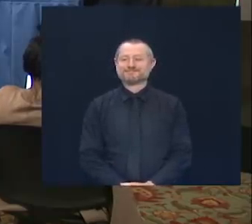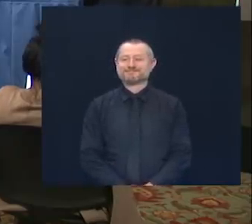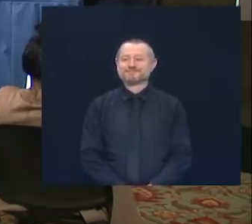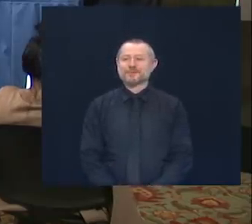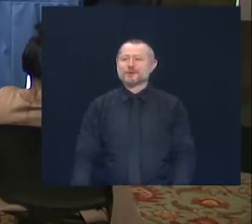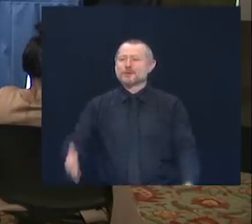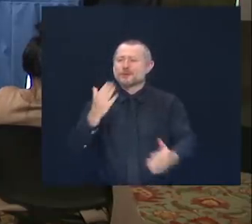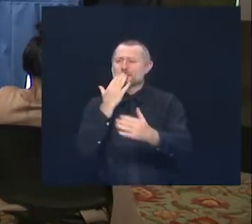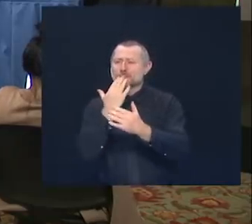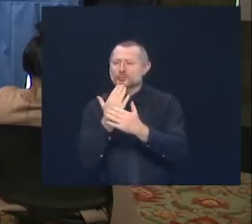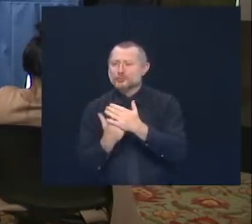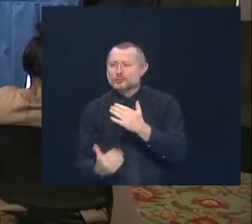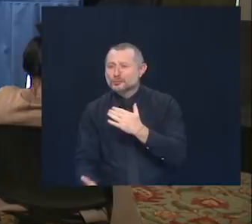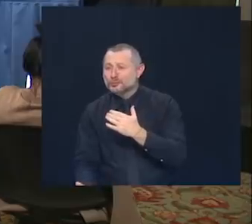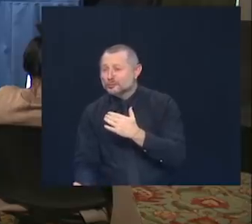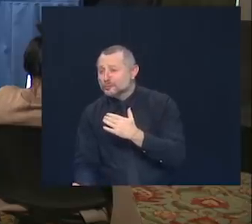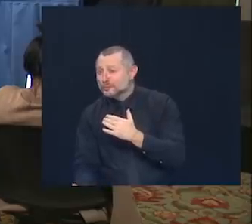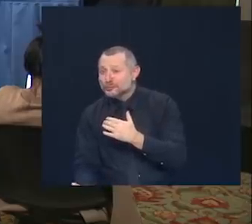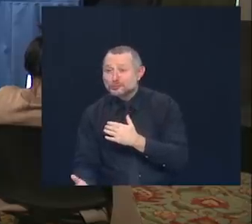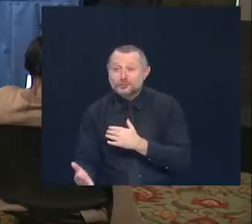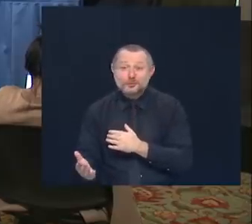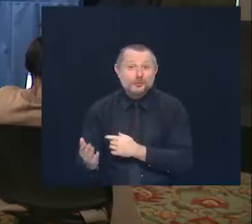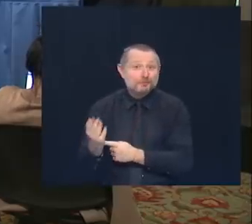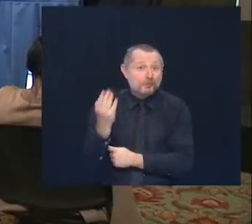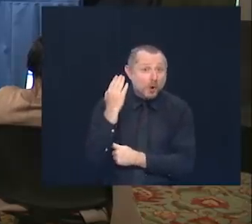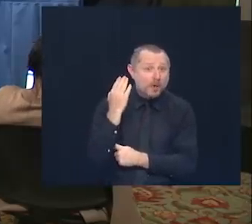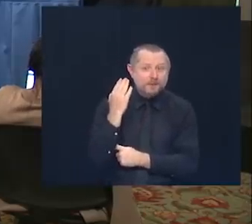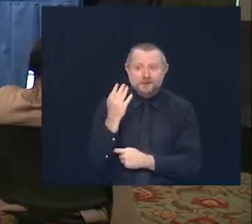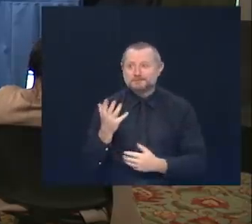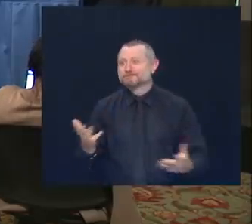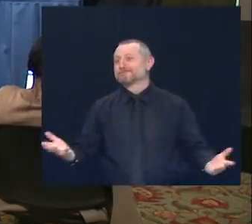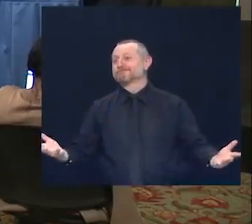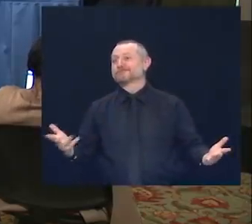Good morning, socially distanced people.